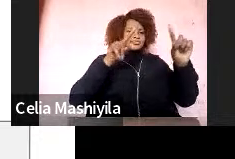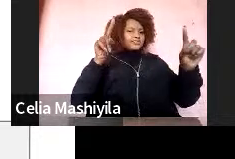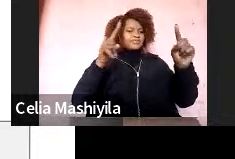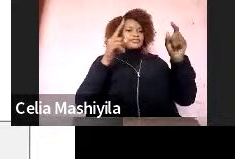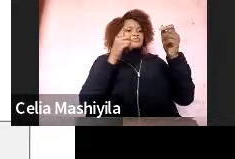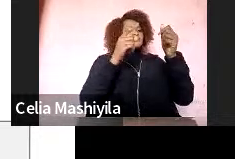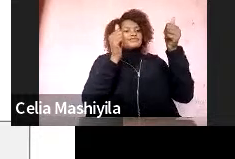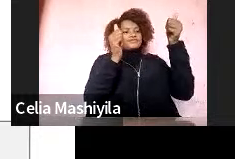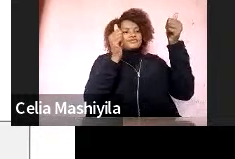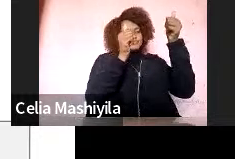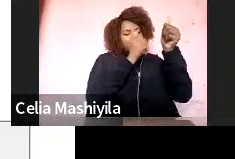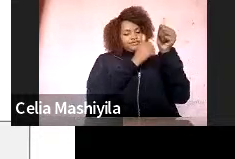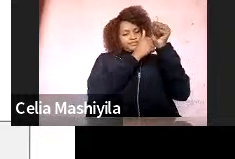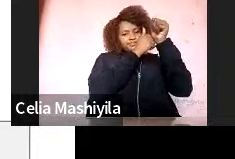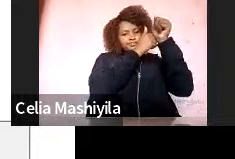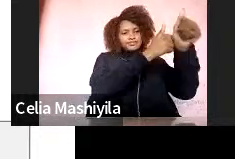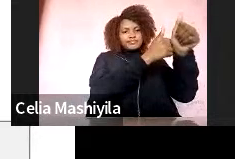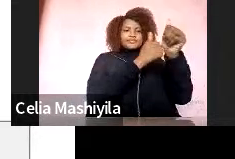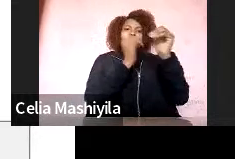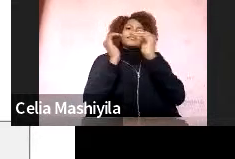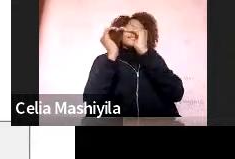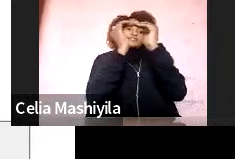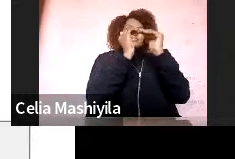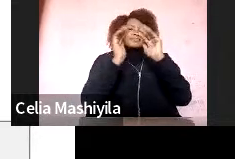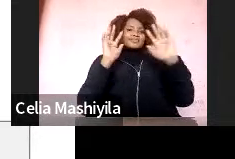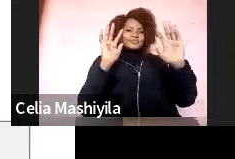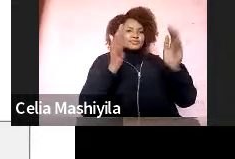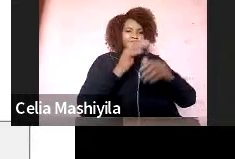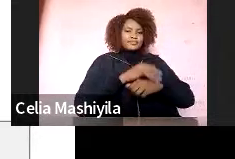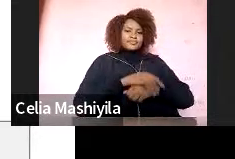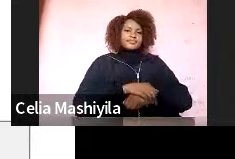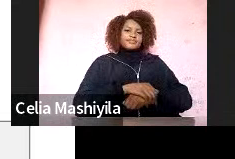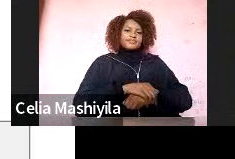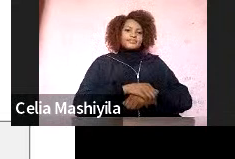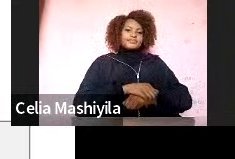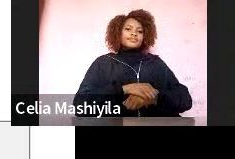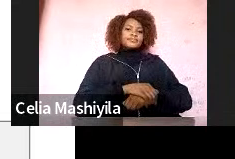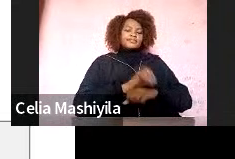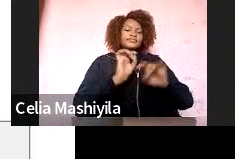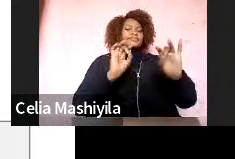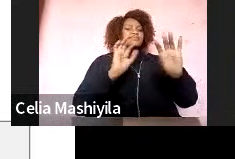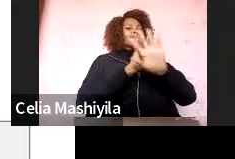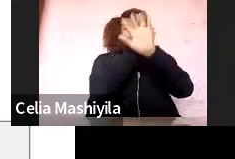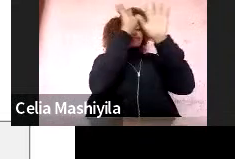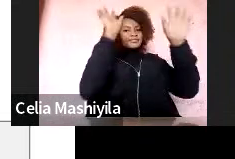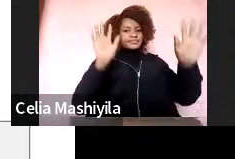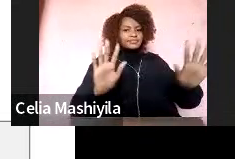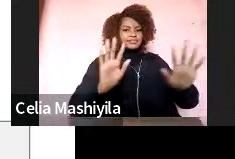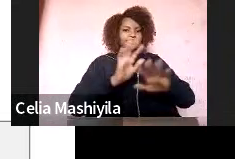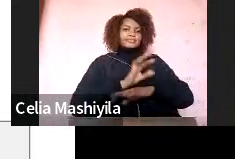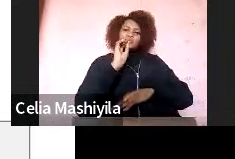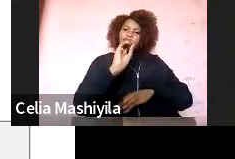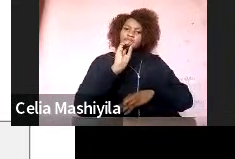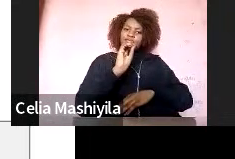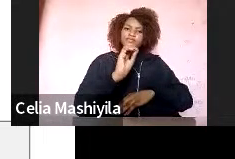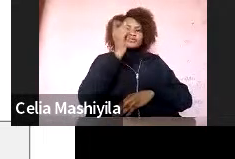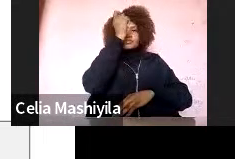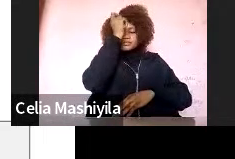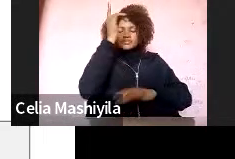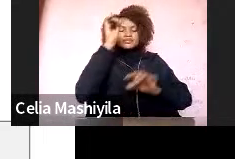Act, because there's fairness, there's openness, there's transparency. You will recall about Batupili principles.